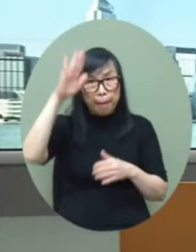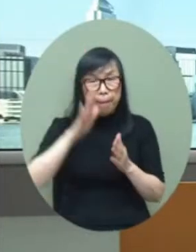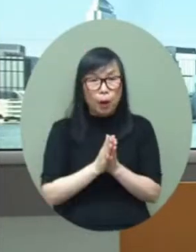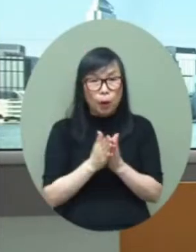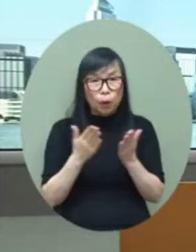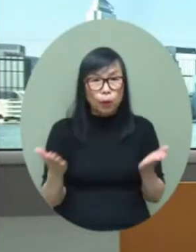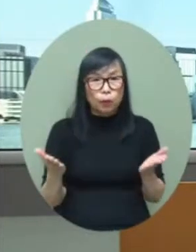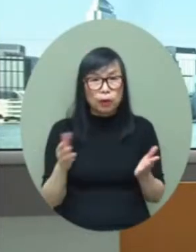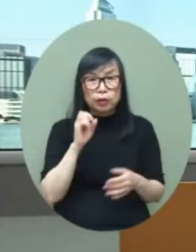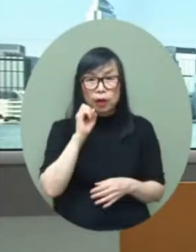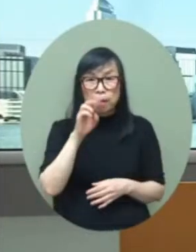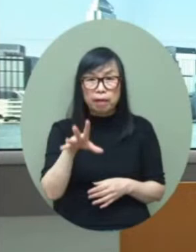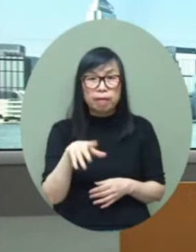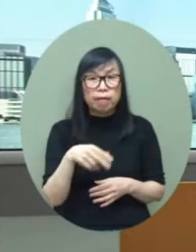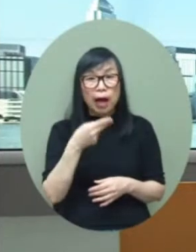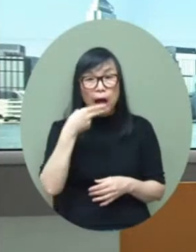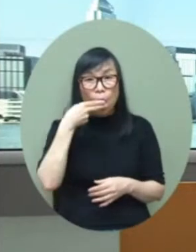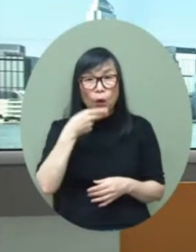Mingpao Daily.